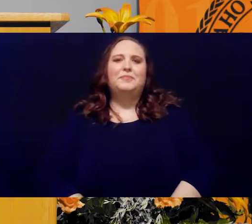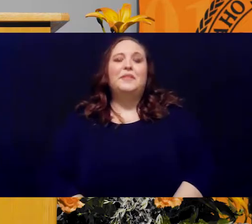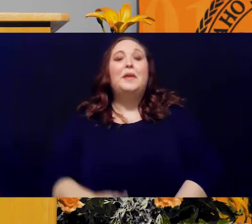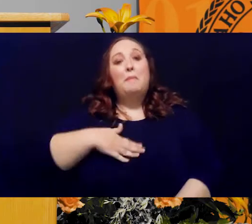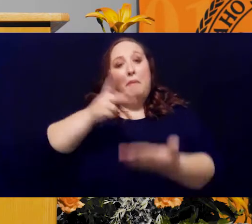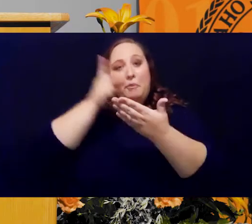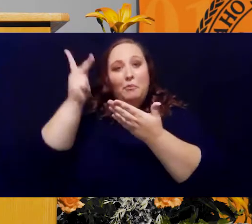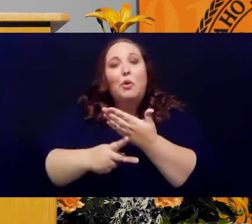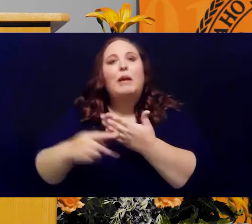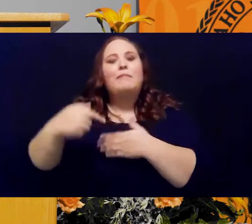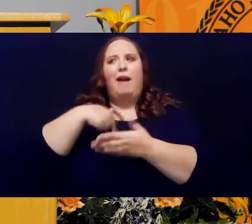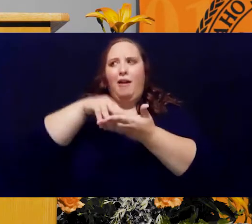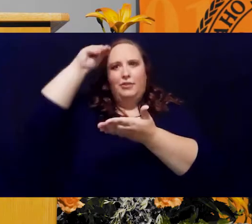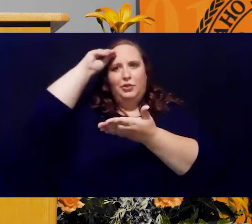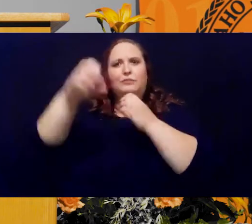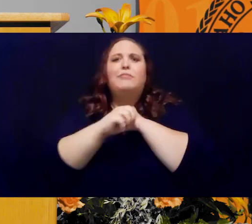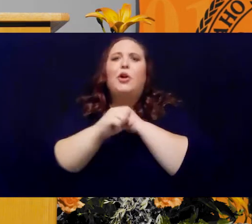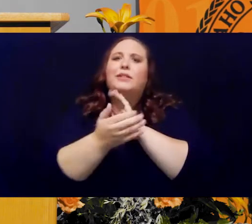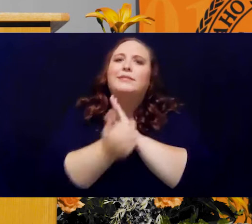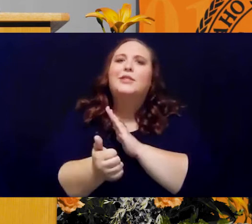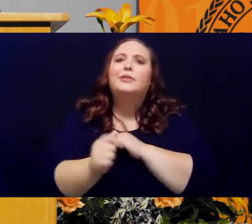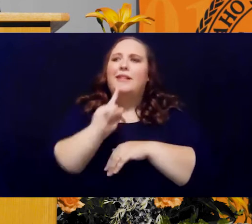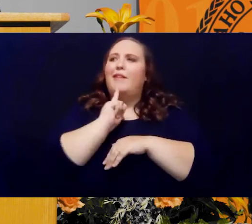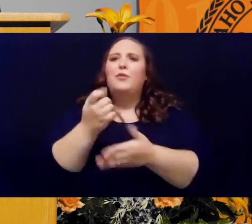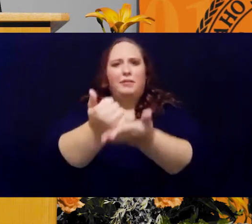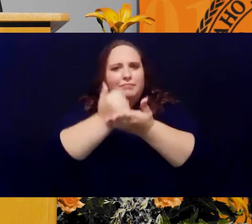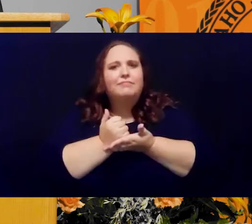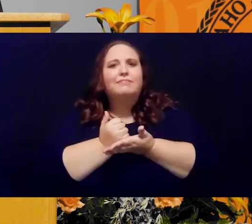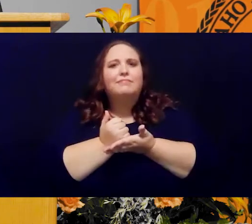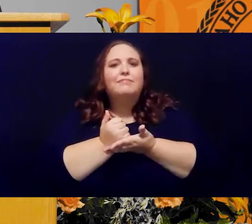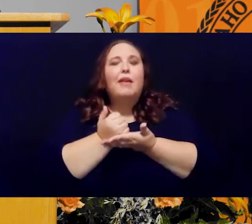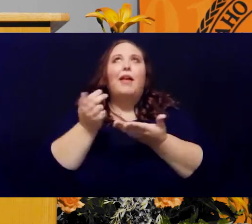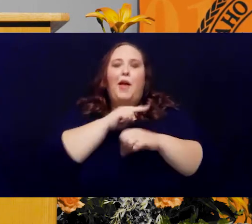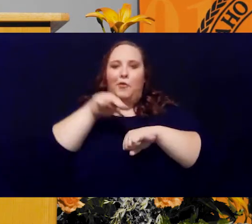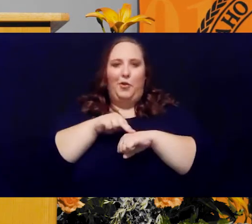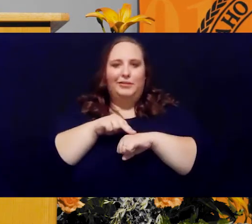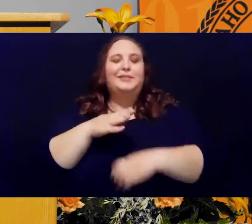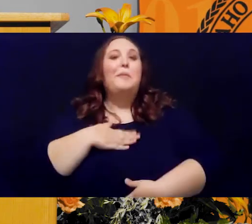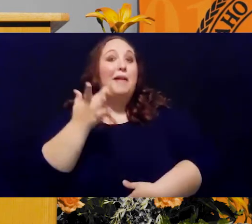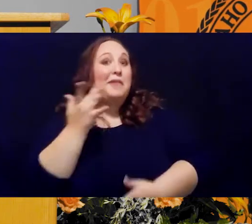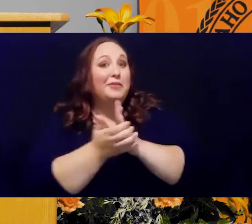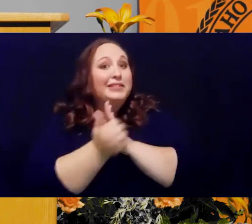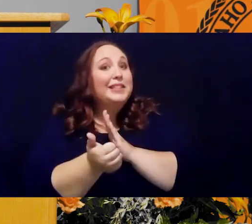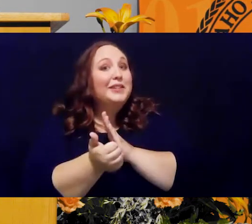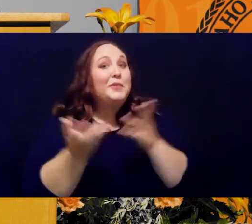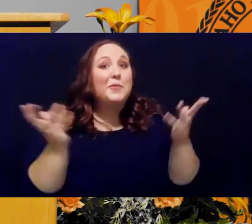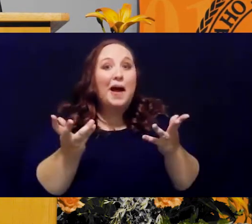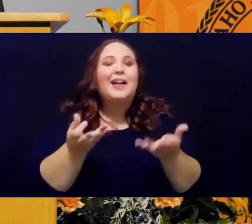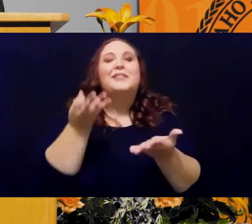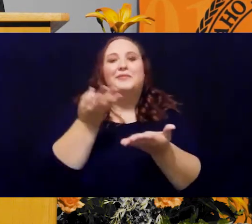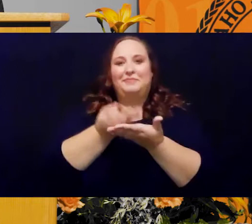state. During my degree program, I have honed some marketing skills that have come in quite handy. And of course, there's my